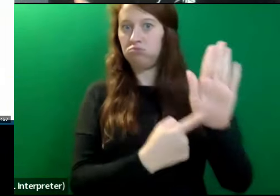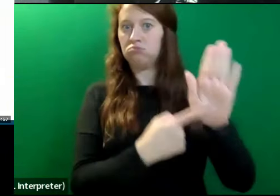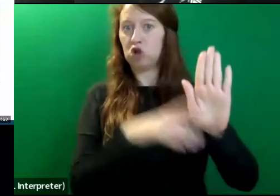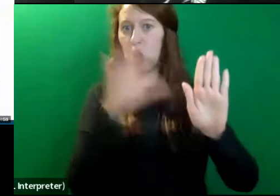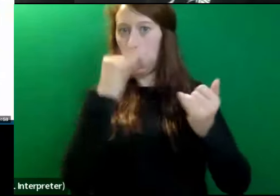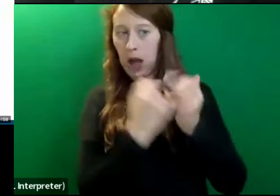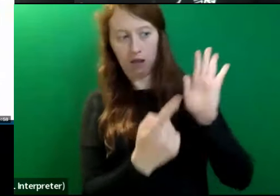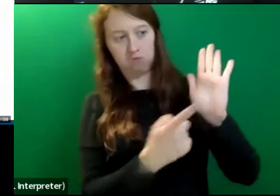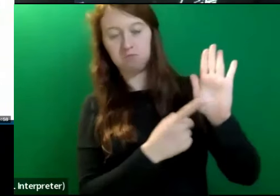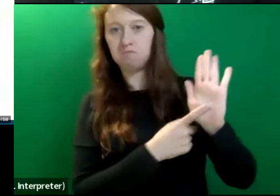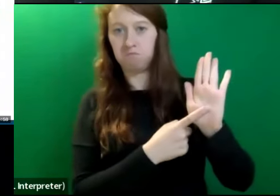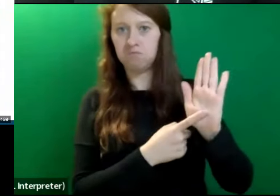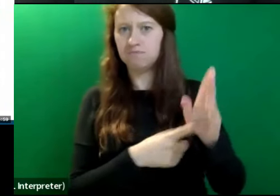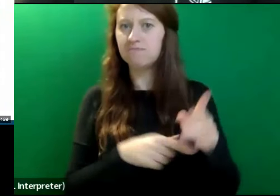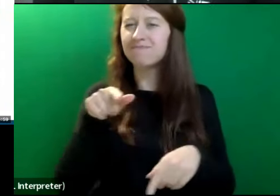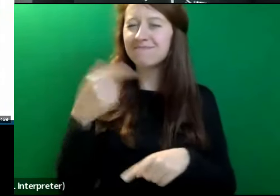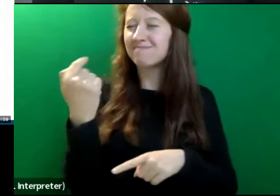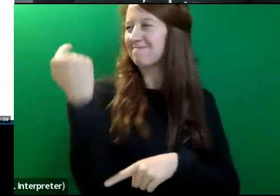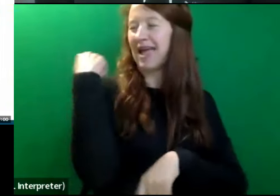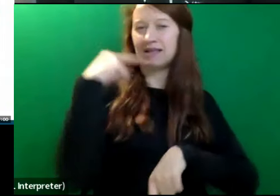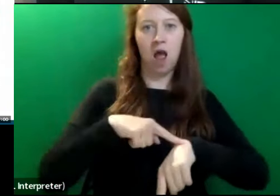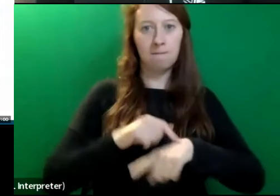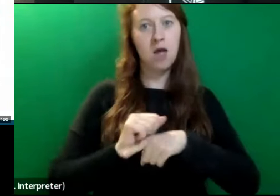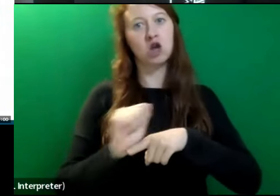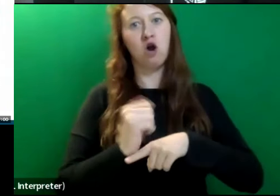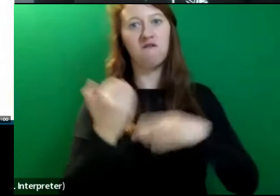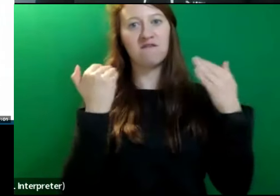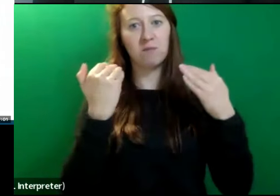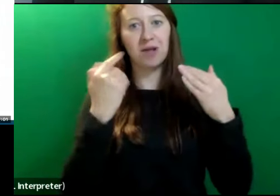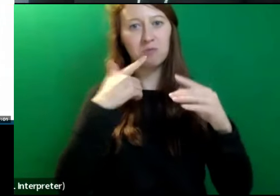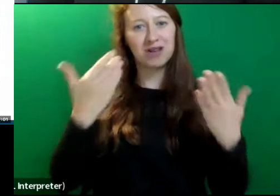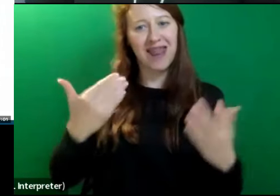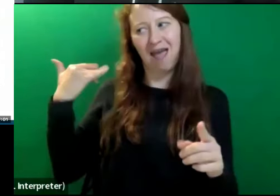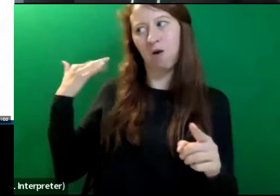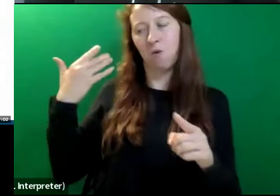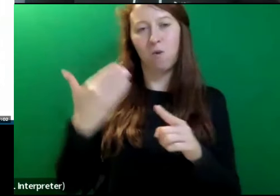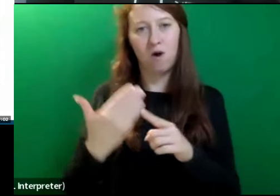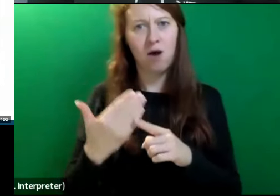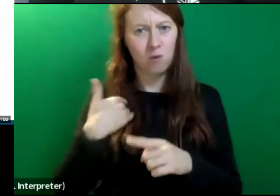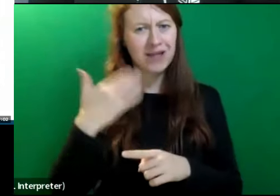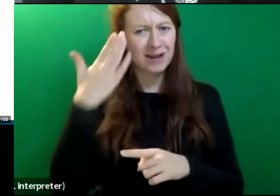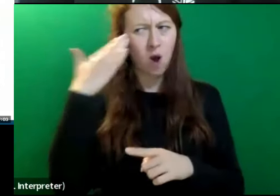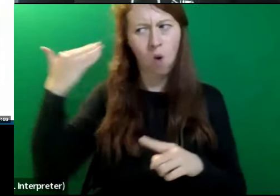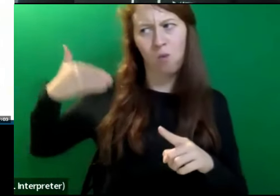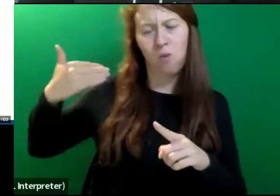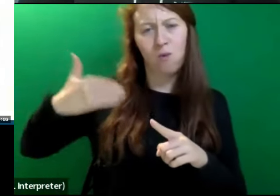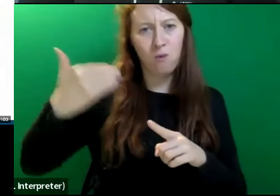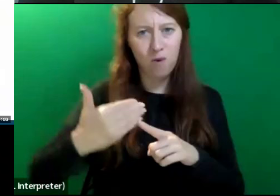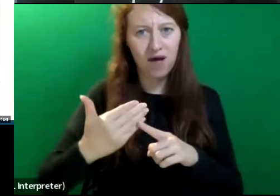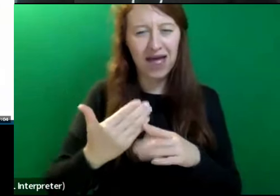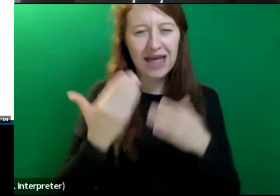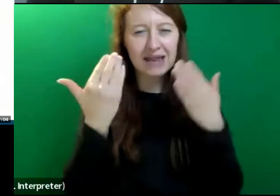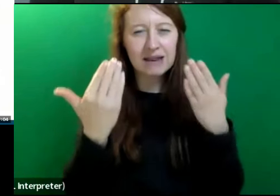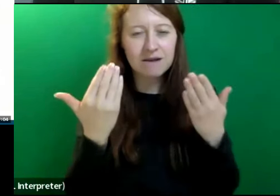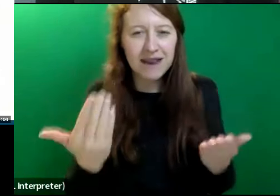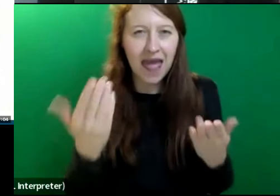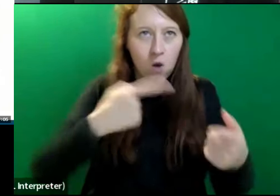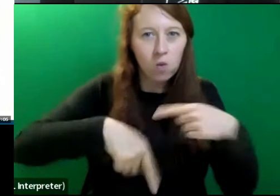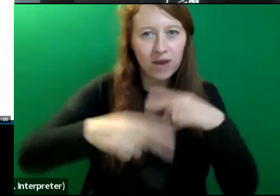like. Whereas now we know that. So we're more interested to say, right, these exist. How do they work? How are they